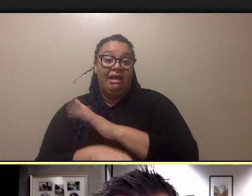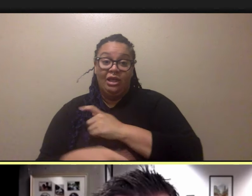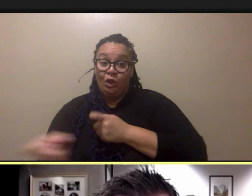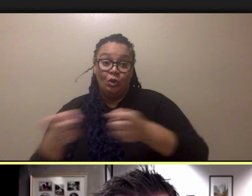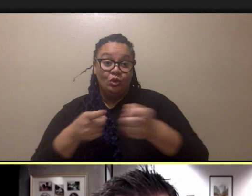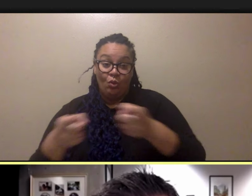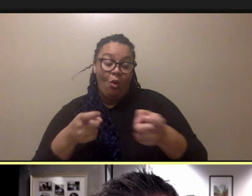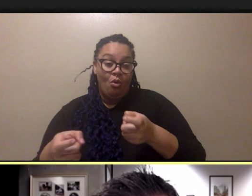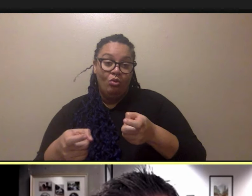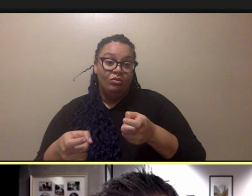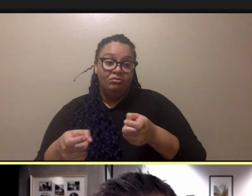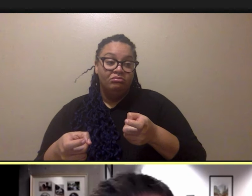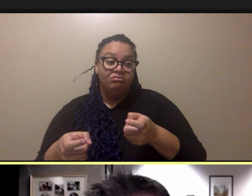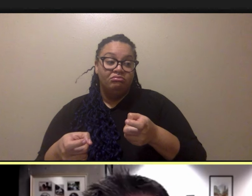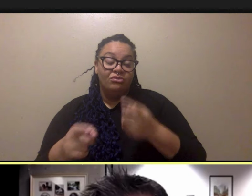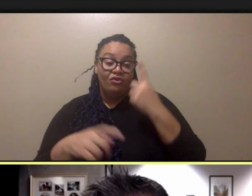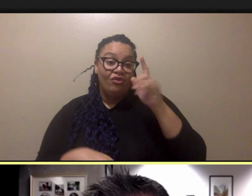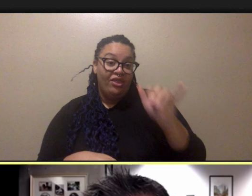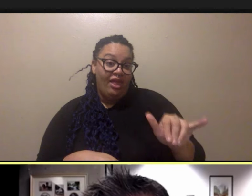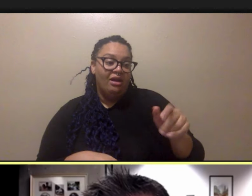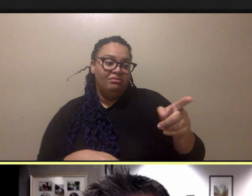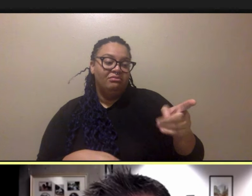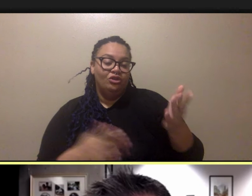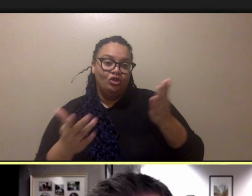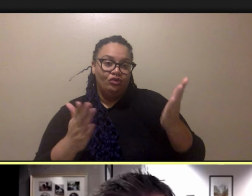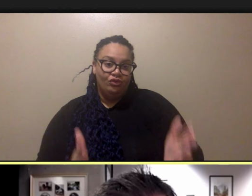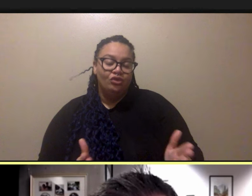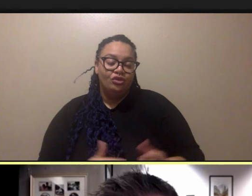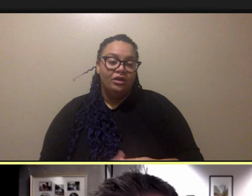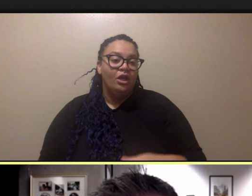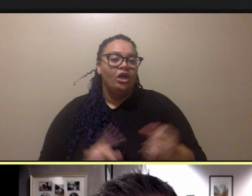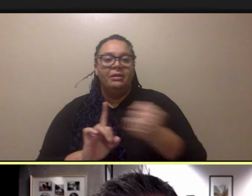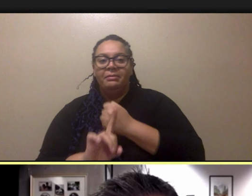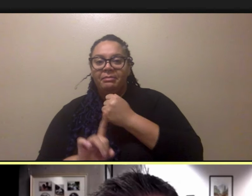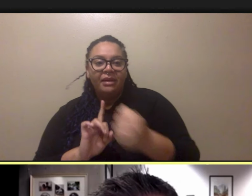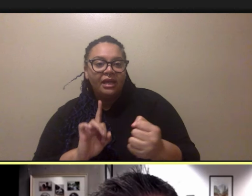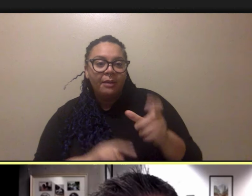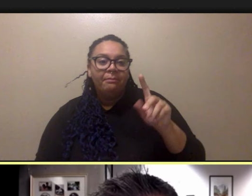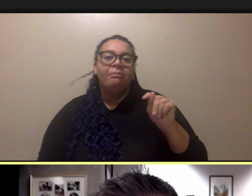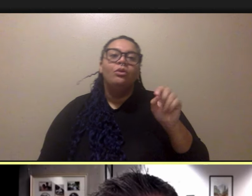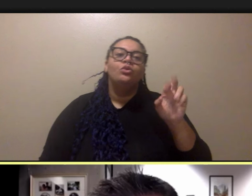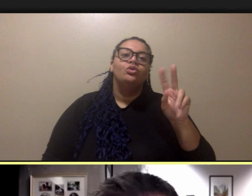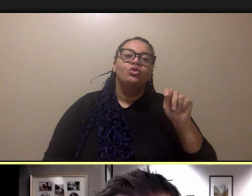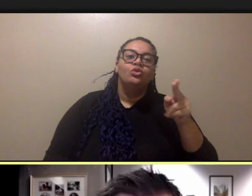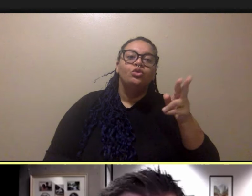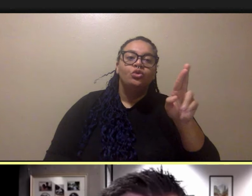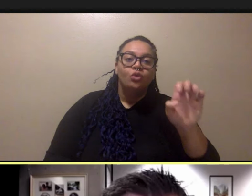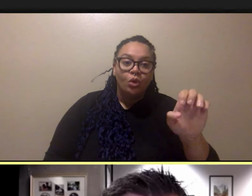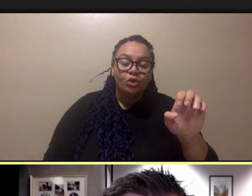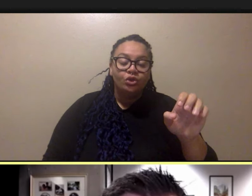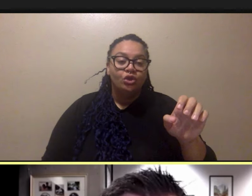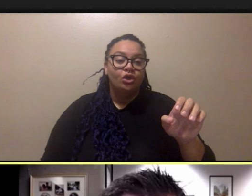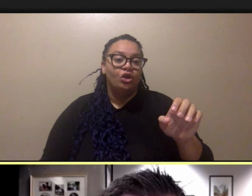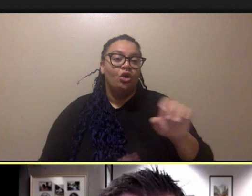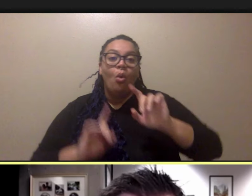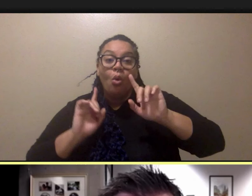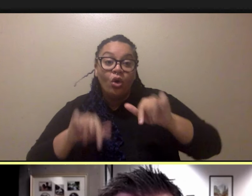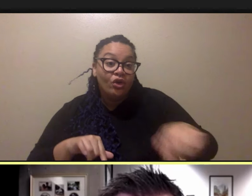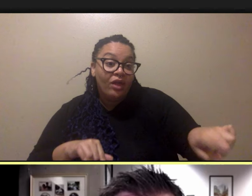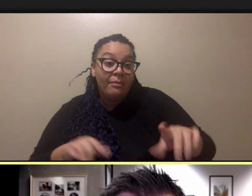that servant. They could beat them. They could torture them. They could order them to do pretty much whatever they